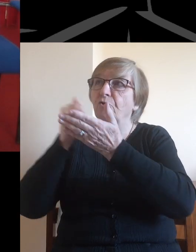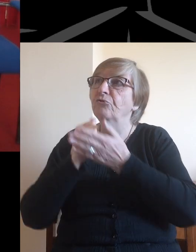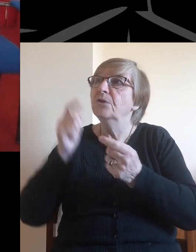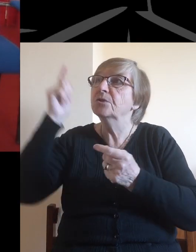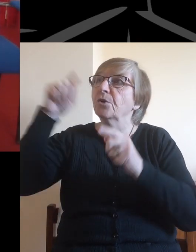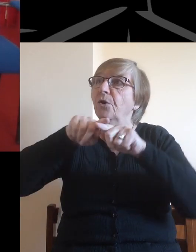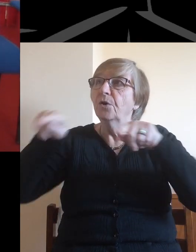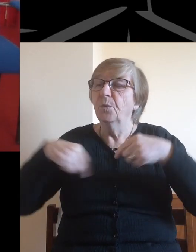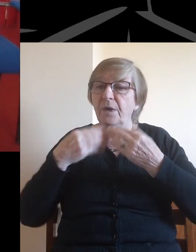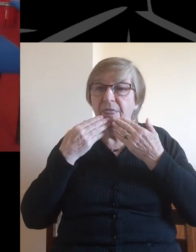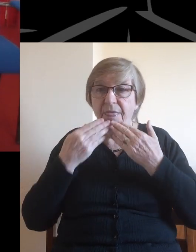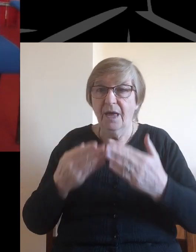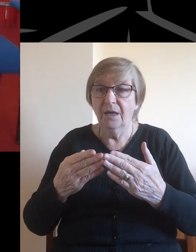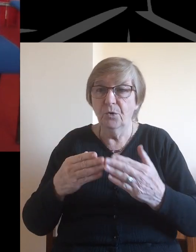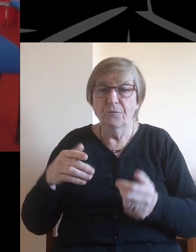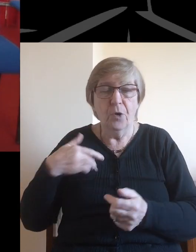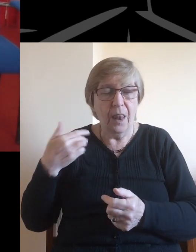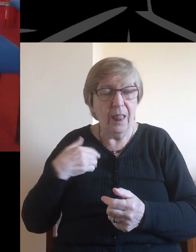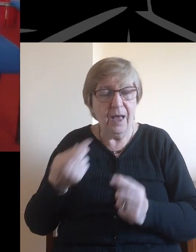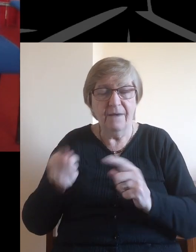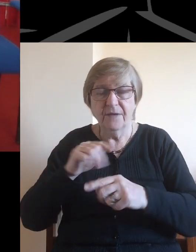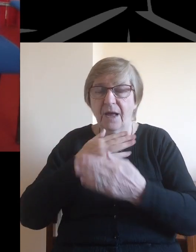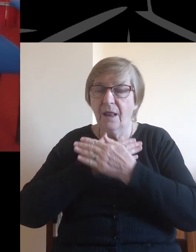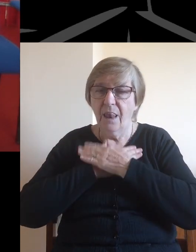Gracious God, we thank you for the life and for the love of Jesus come among us.